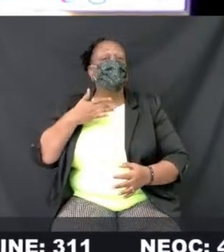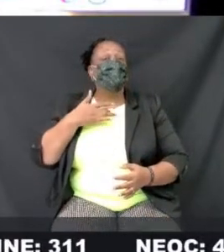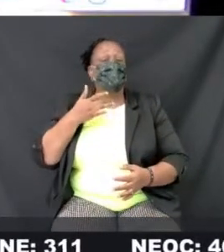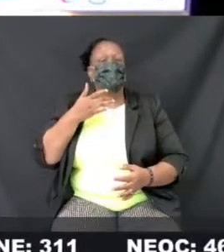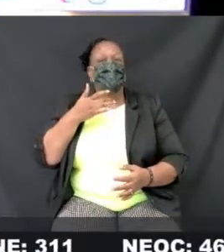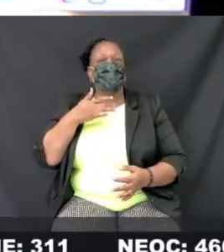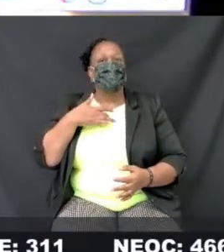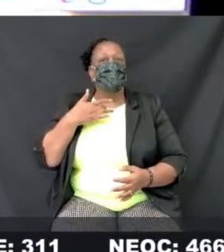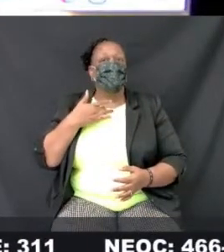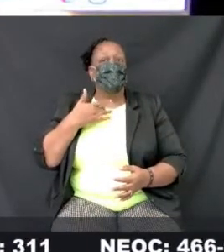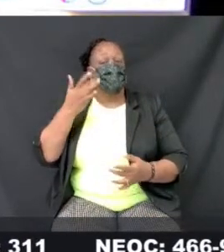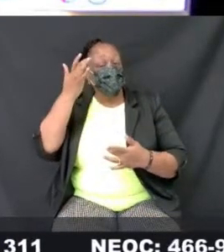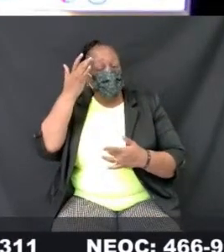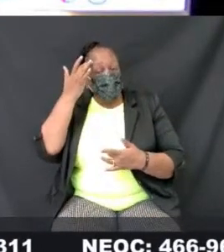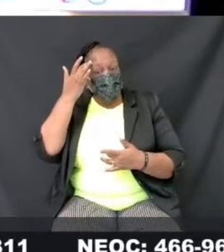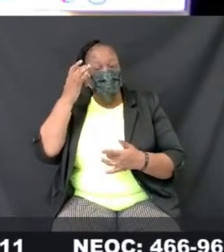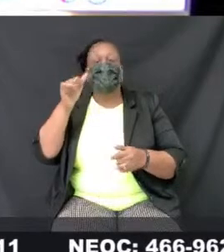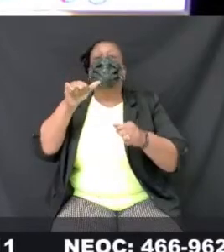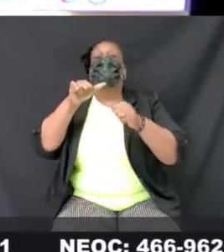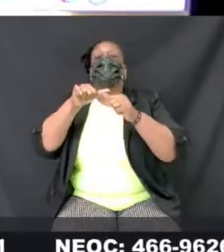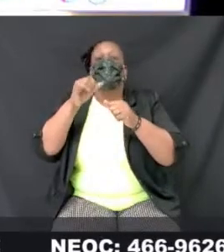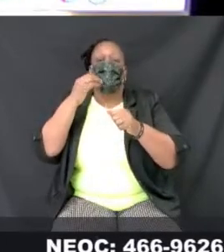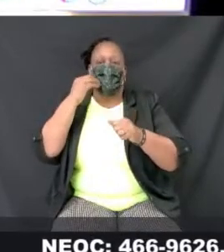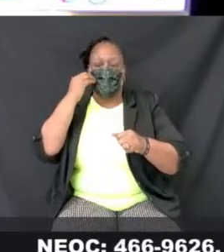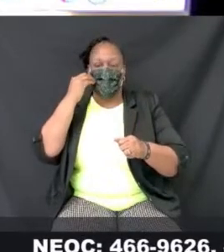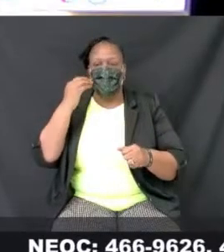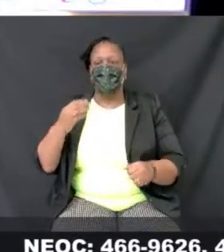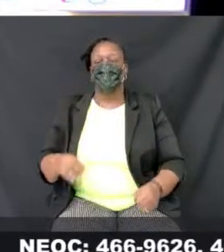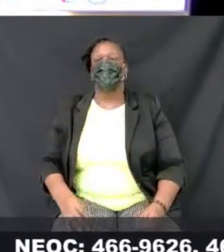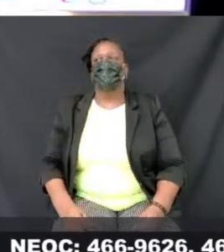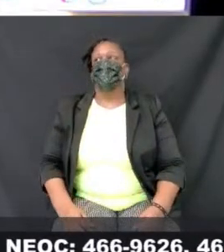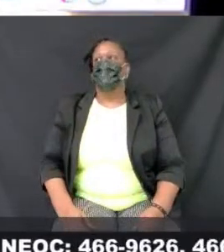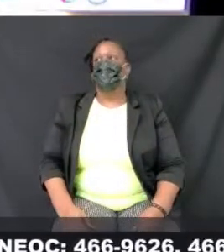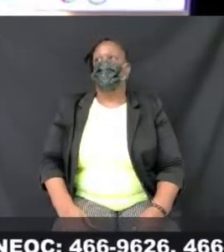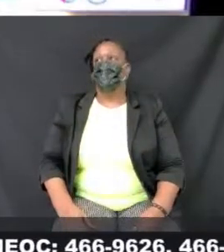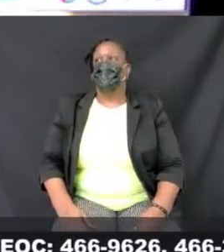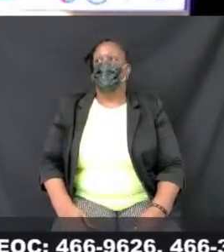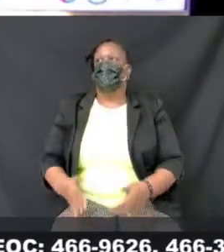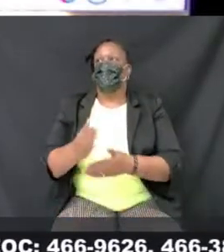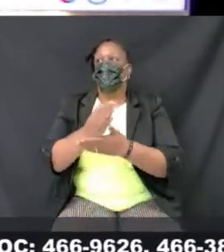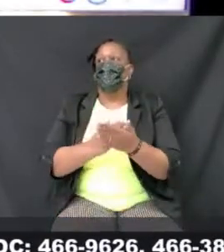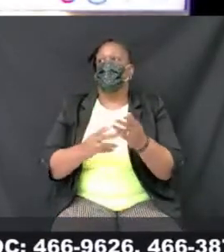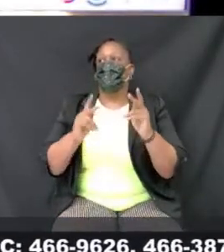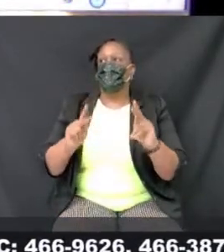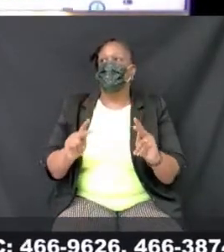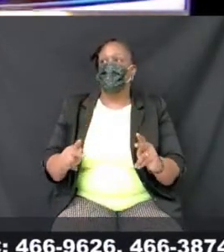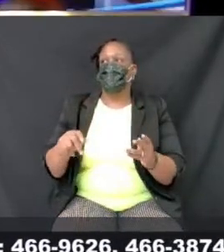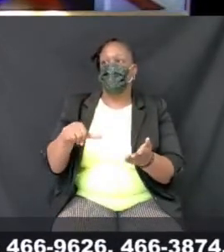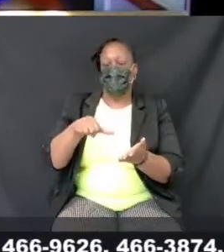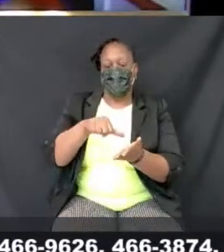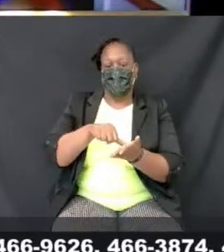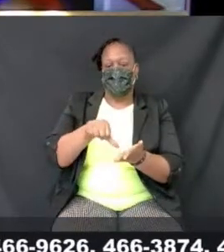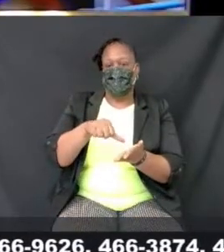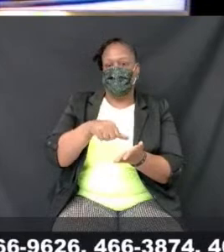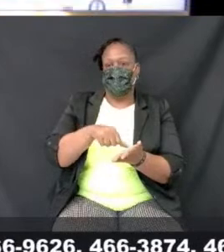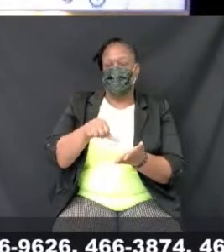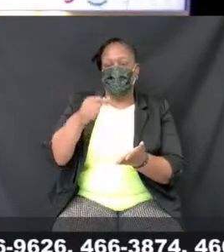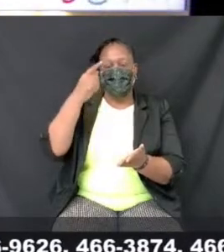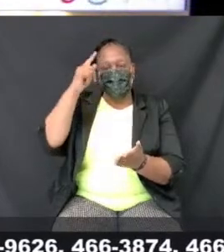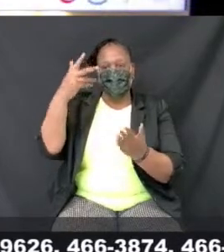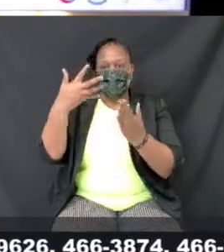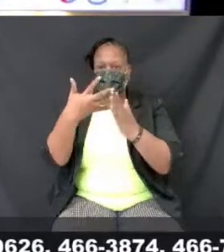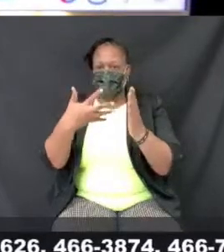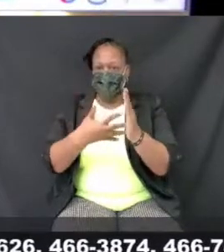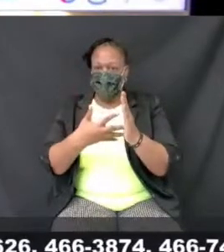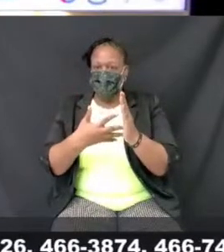stay home. I know also that there are a number of persons who have been purchasing the home testing kits, and we encourage